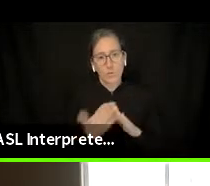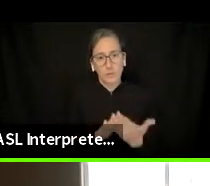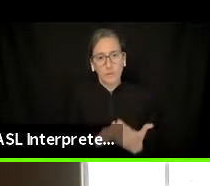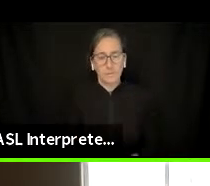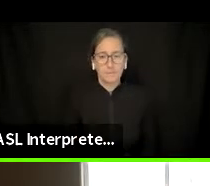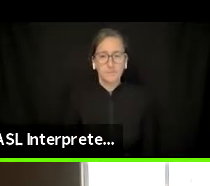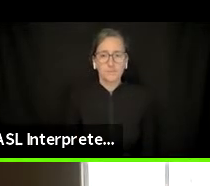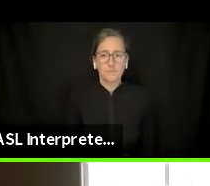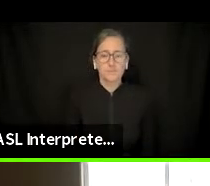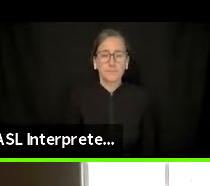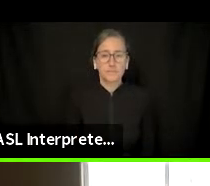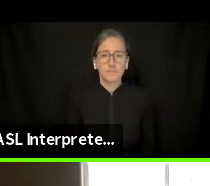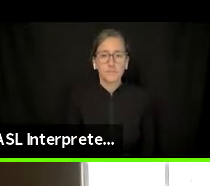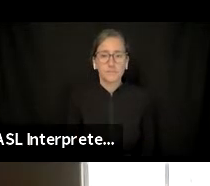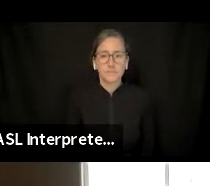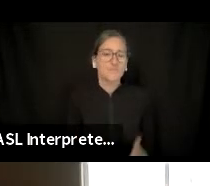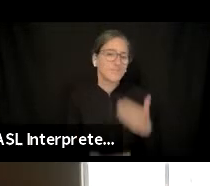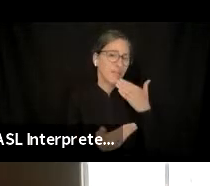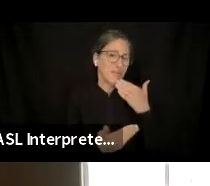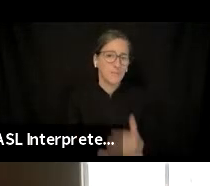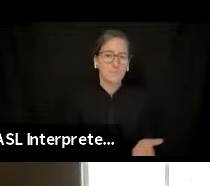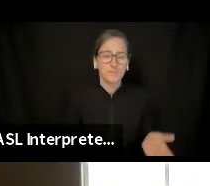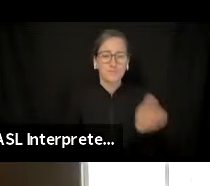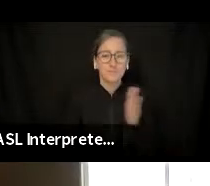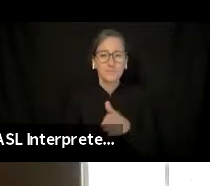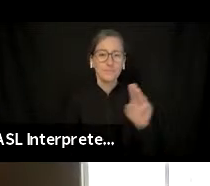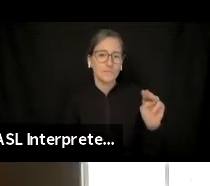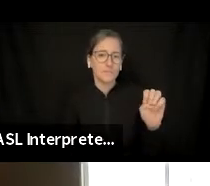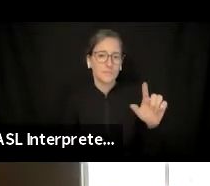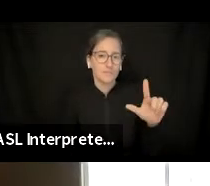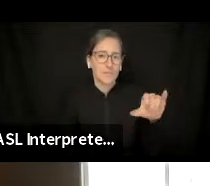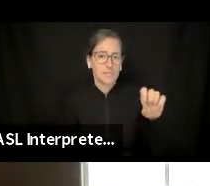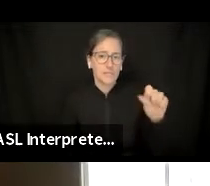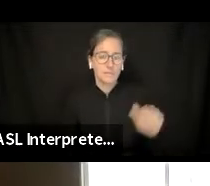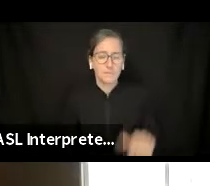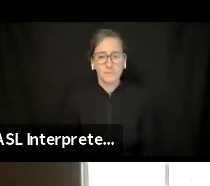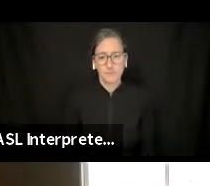Thank you, Sherry. Melissa?